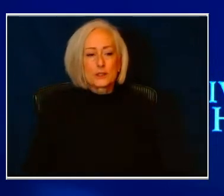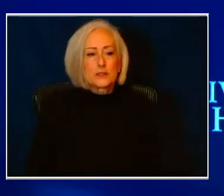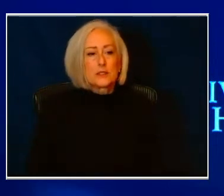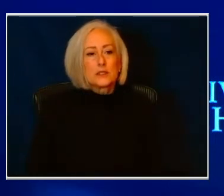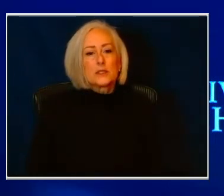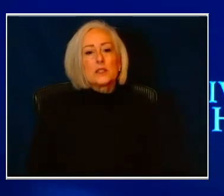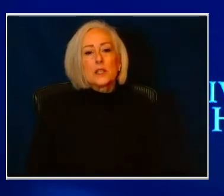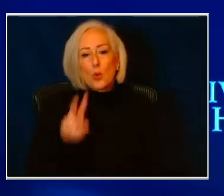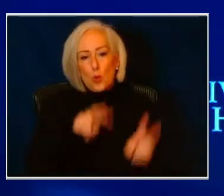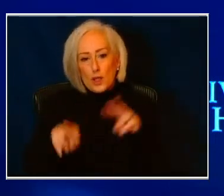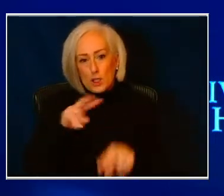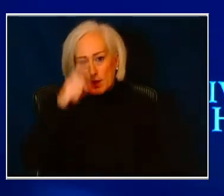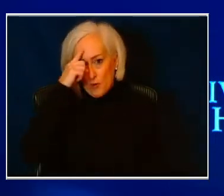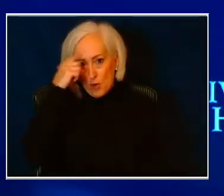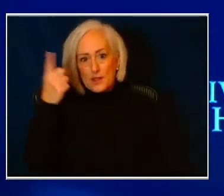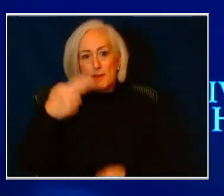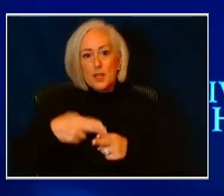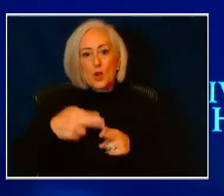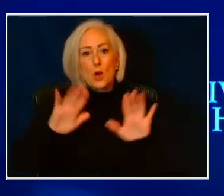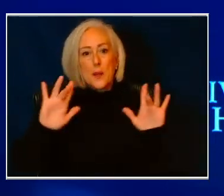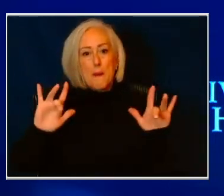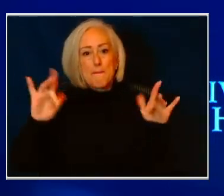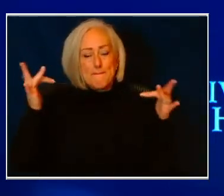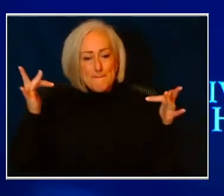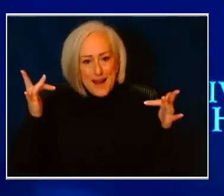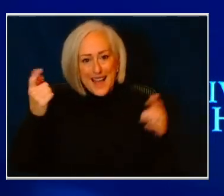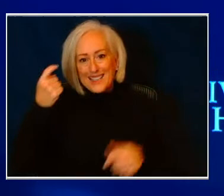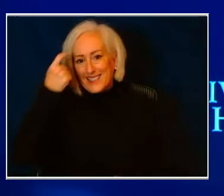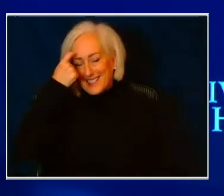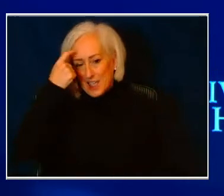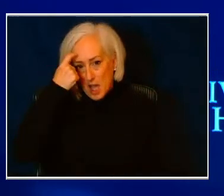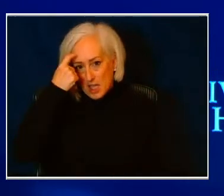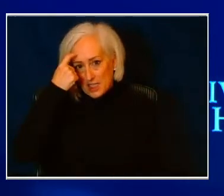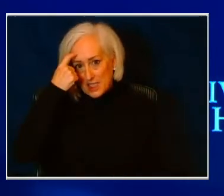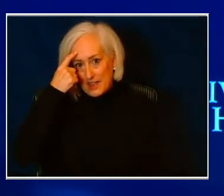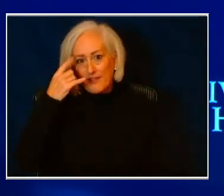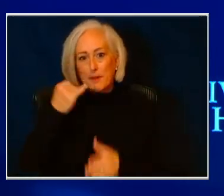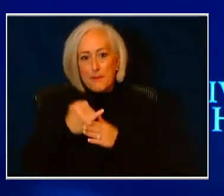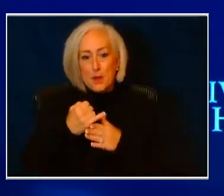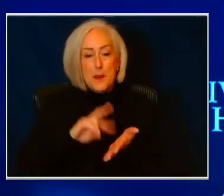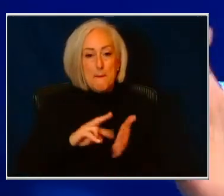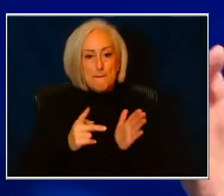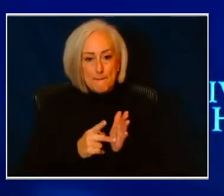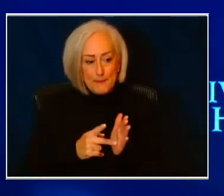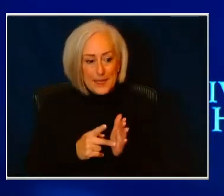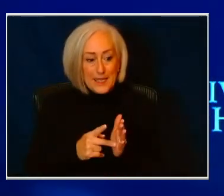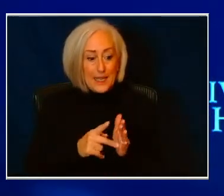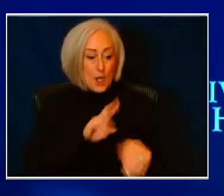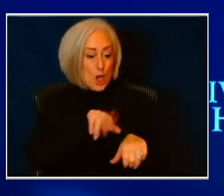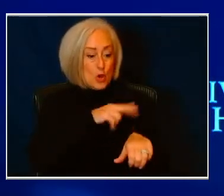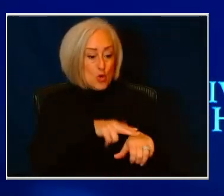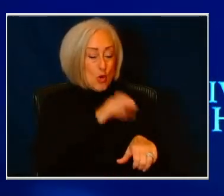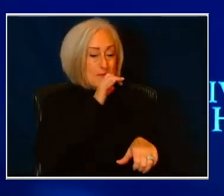called, I just mentioned it, mild cognitive impairment, or MCI, which is a stage between normal aging and dementia, where we see